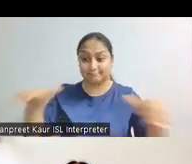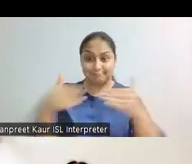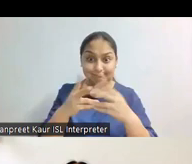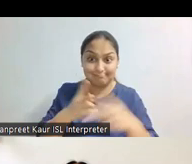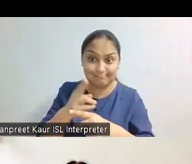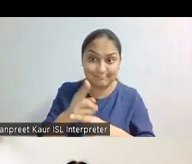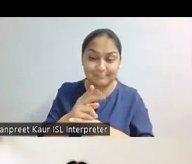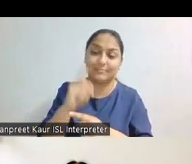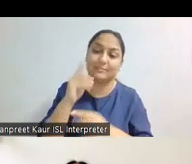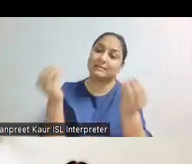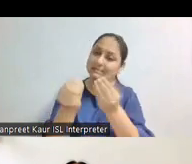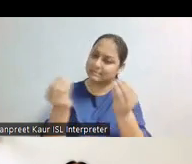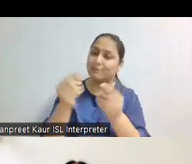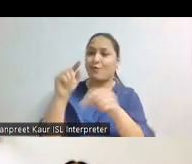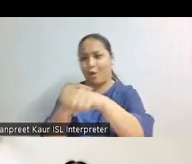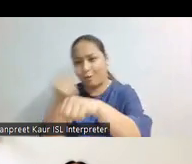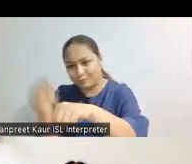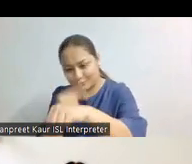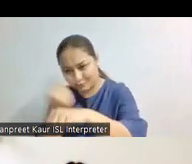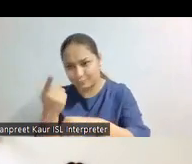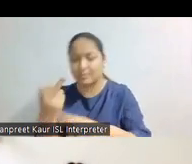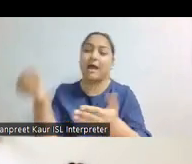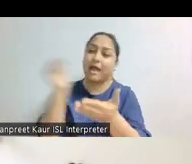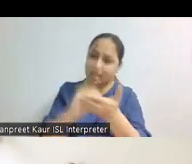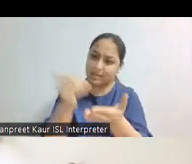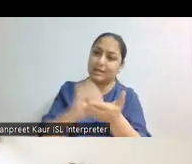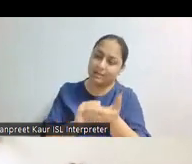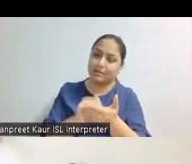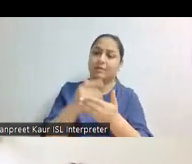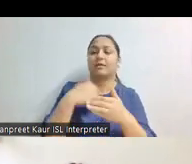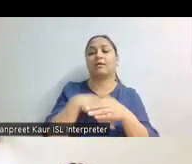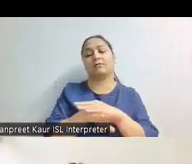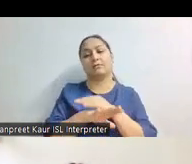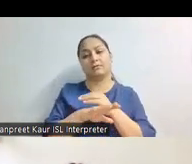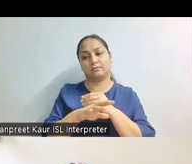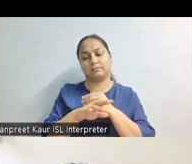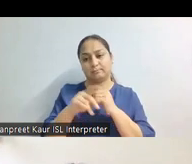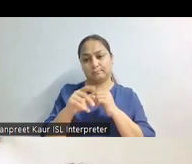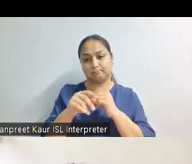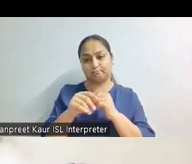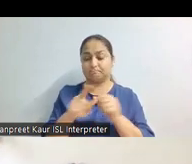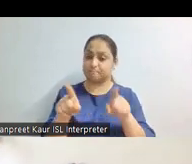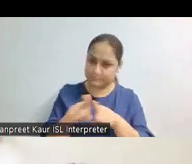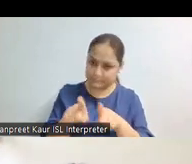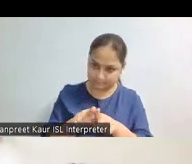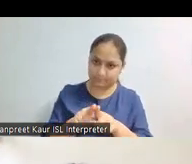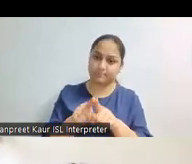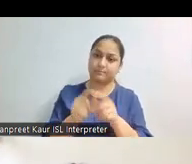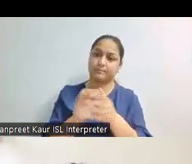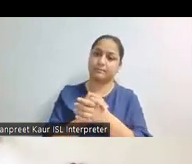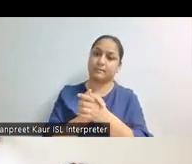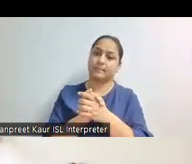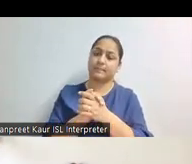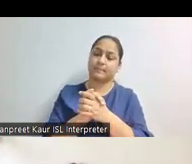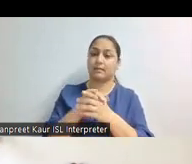and share some of these opportunities and repeat them in each of our sub-theme consultations as well, particularly so that we